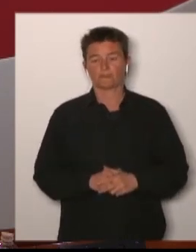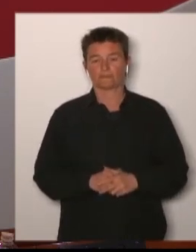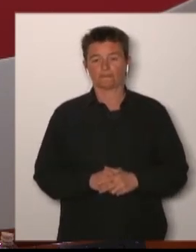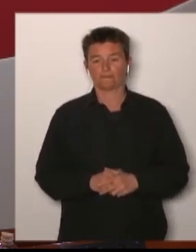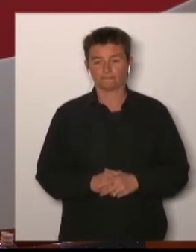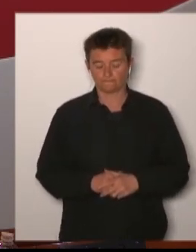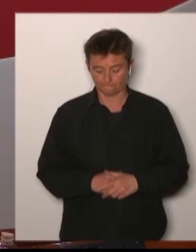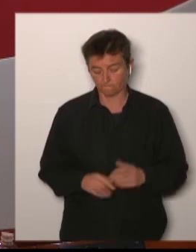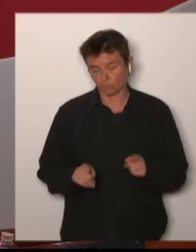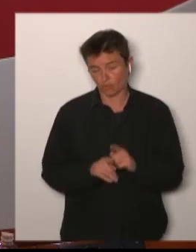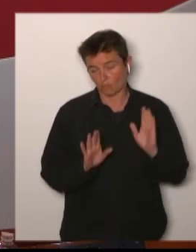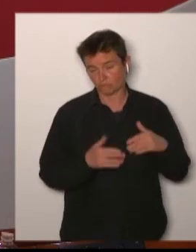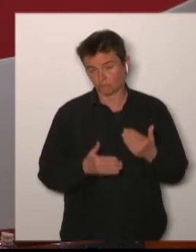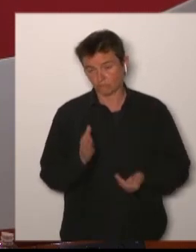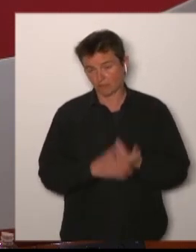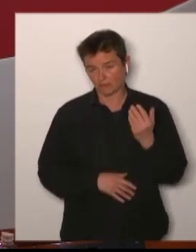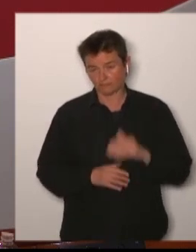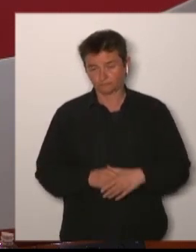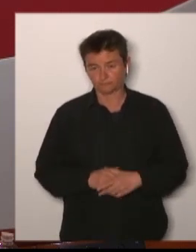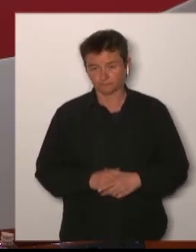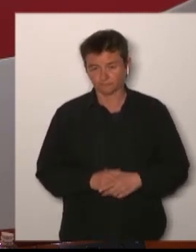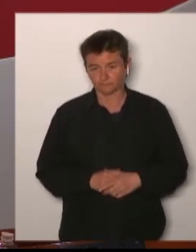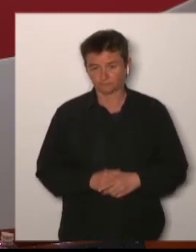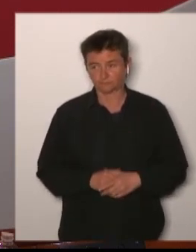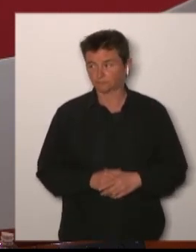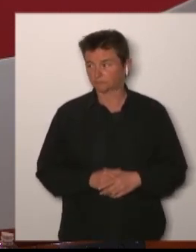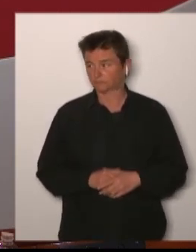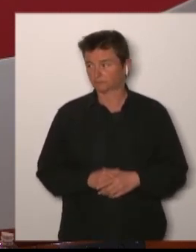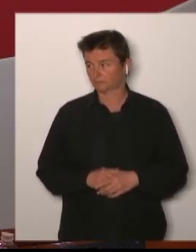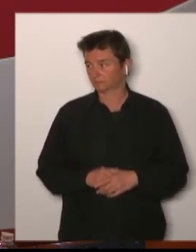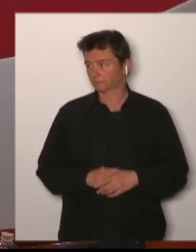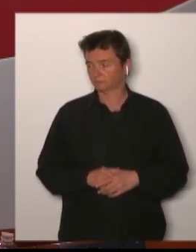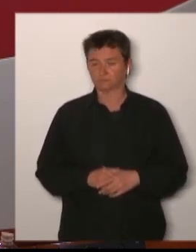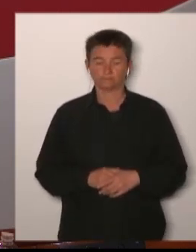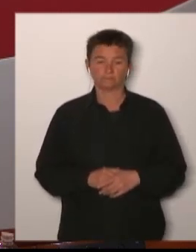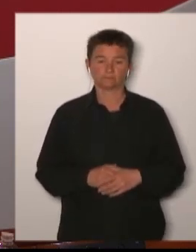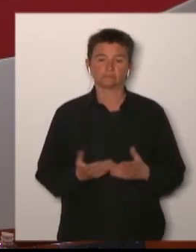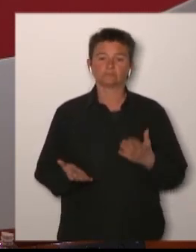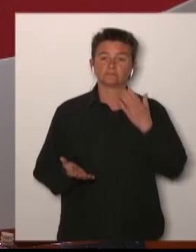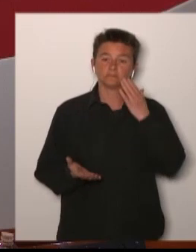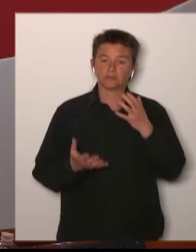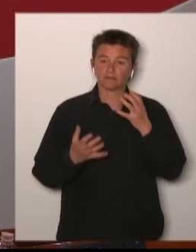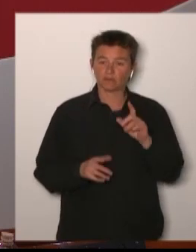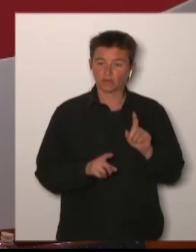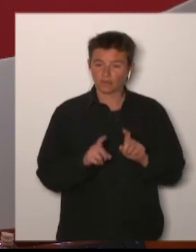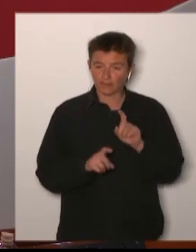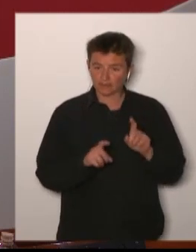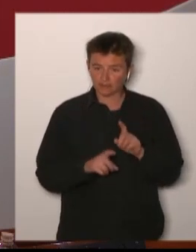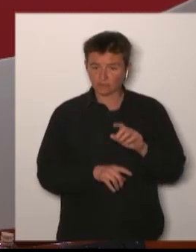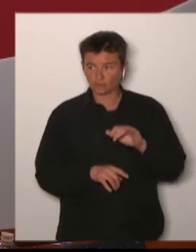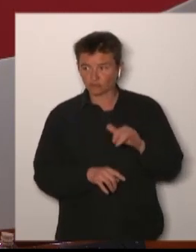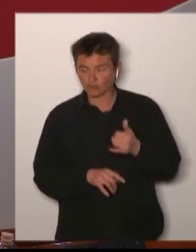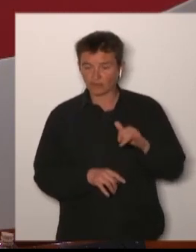and we'll take questions for Joanna and John. If not, I have some on